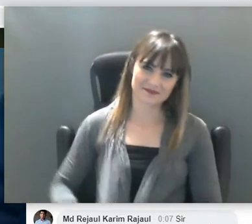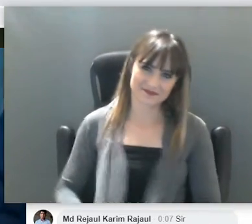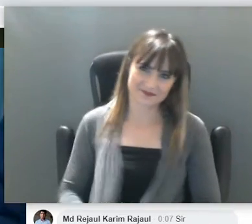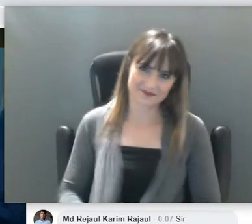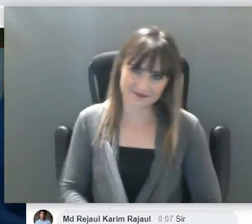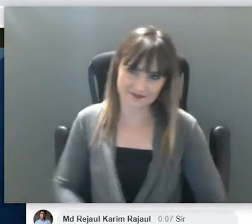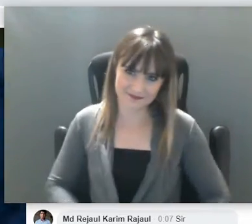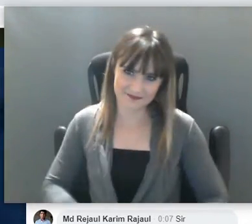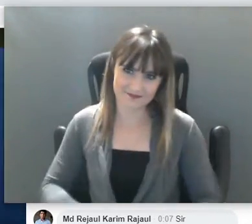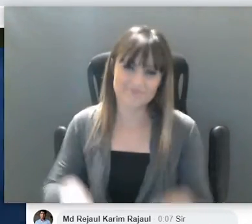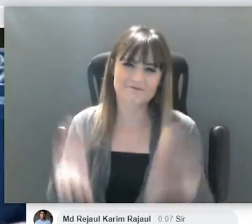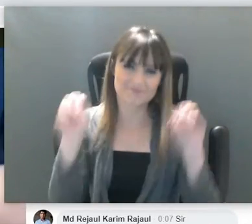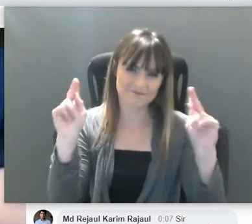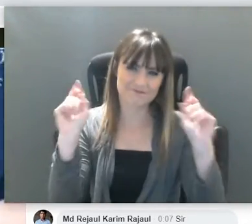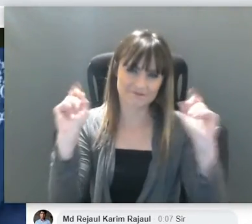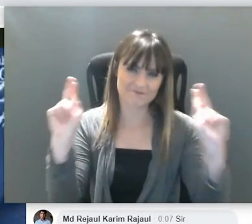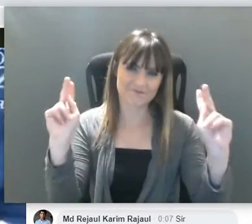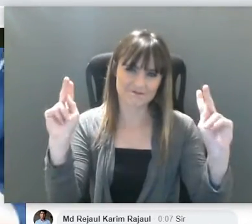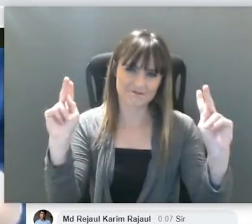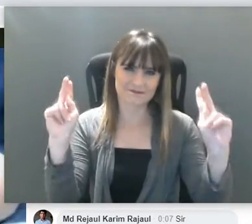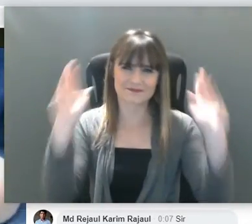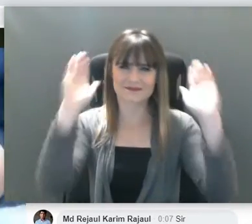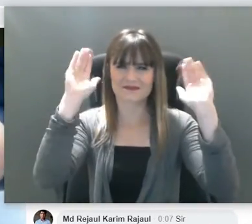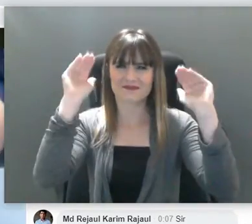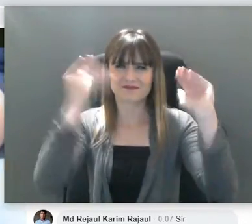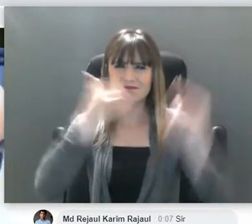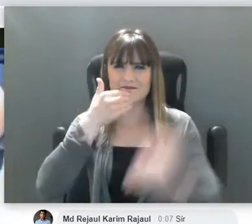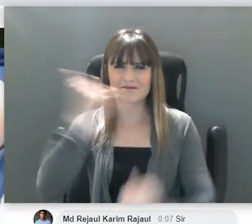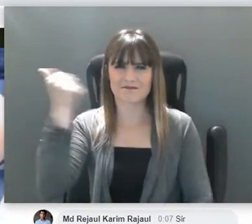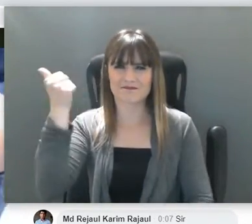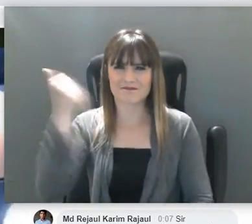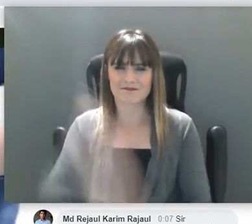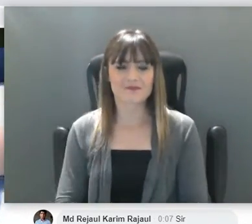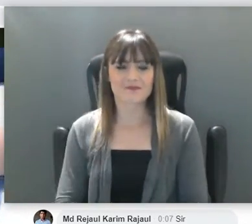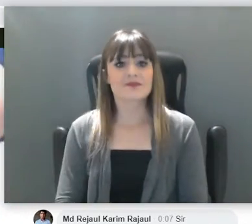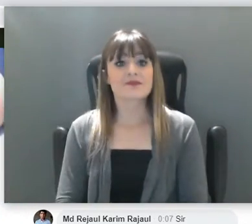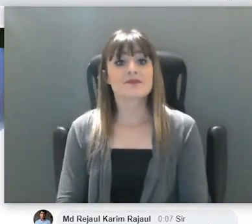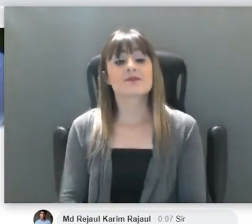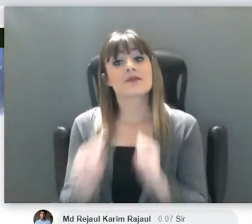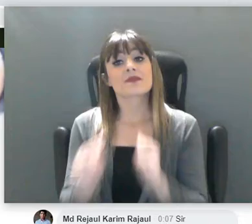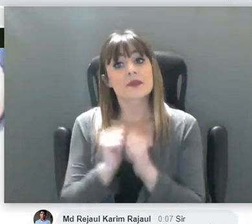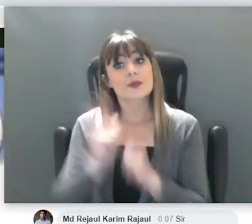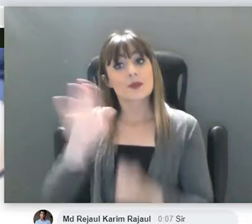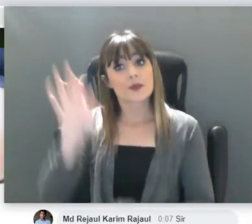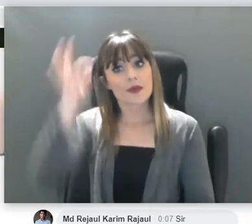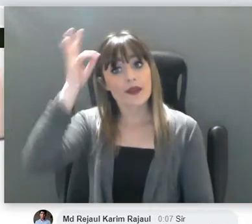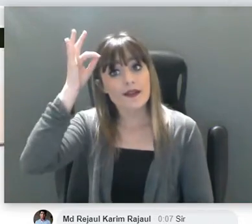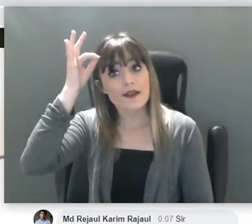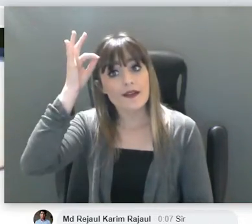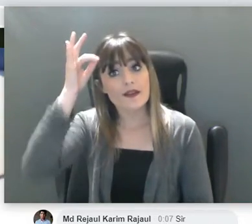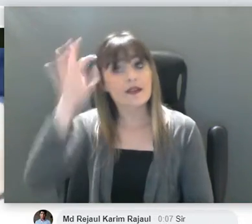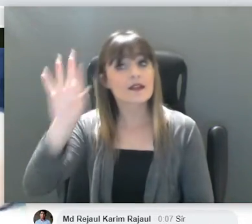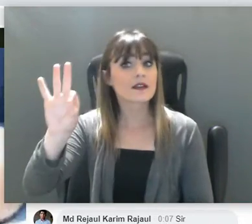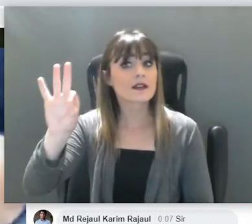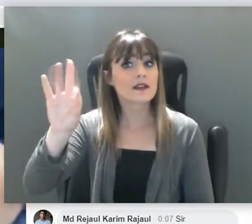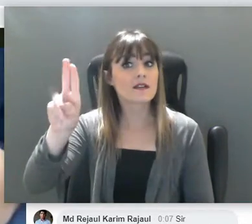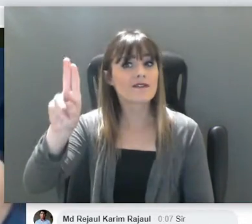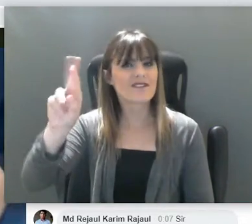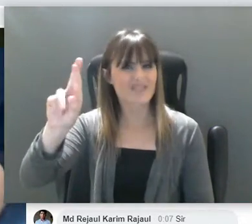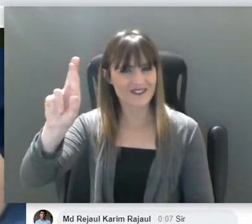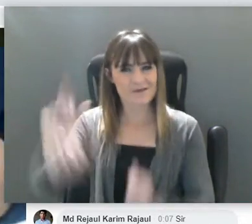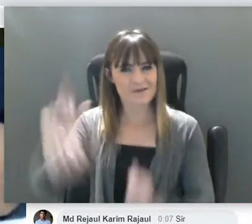There we go. There. Okay. All right, guys. Okay. Hopefully that's better. So with her hair and fur... it's mostly on her belly